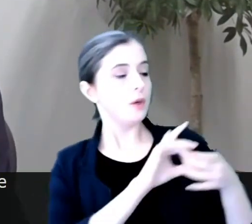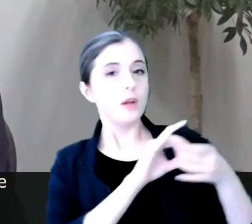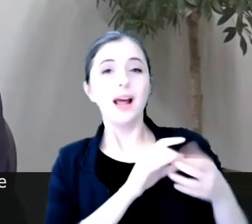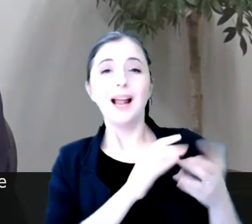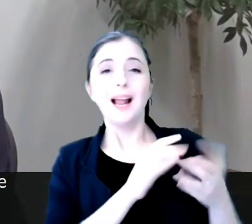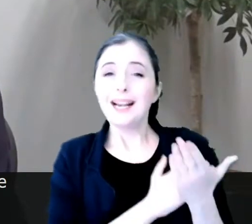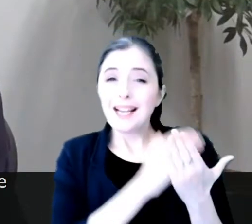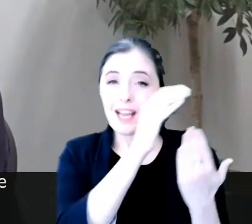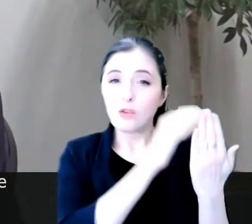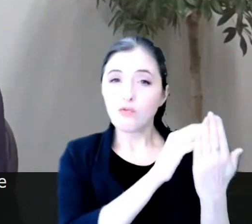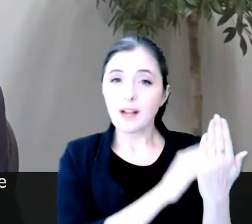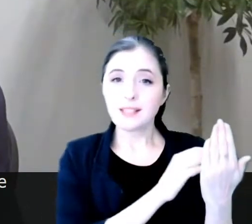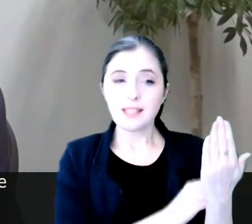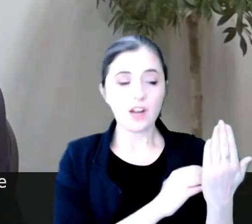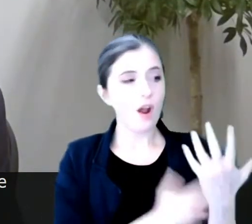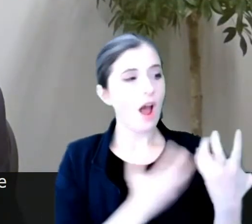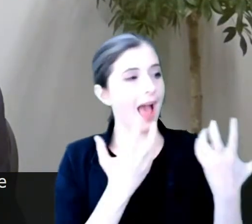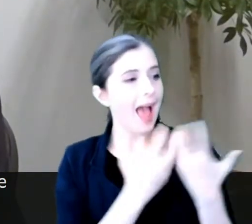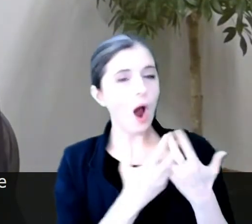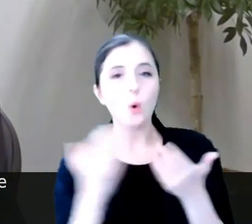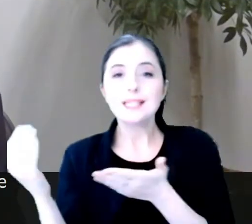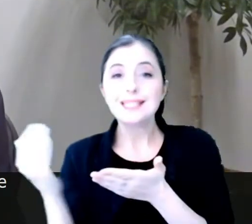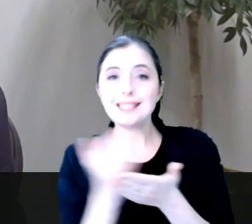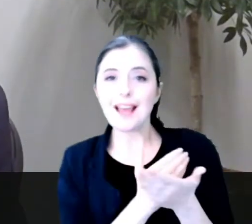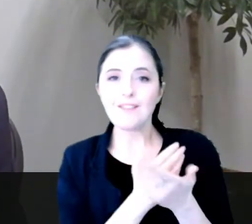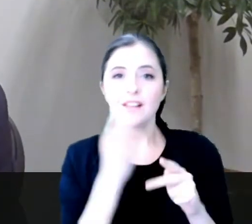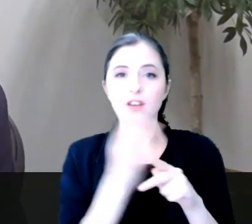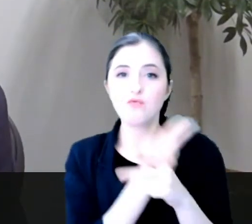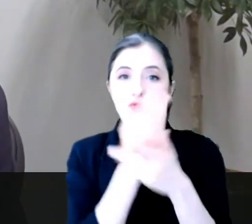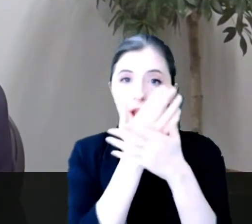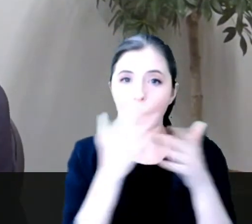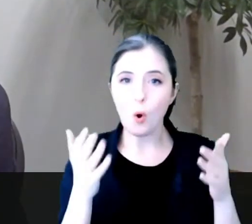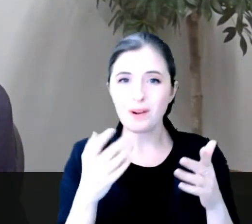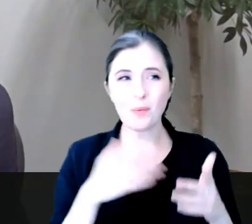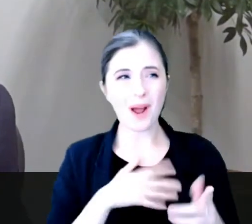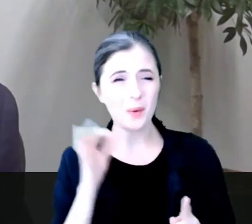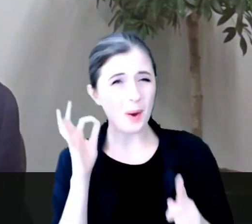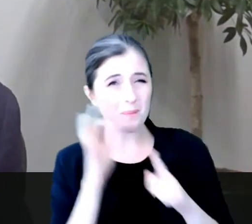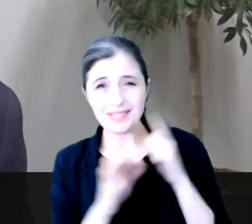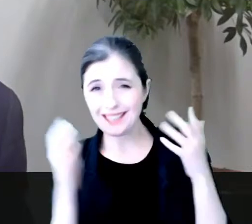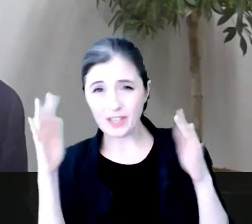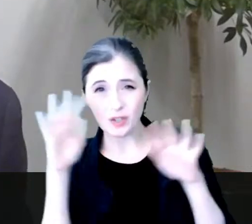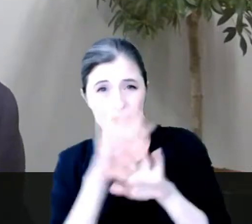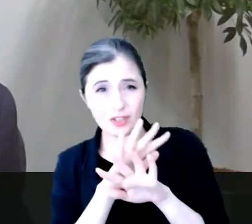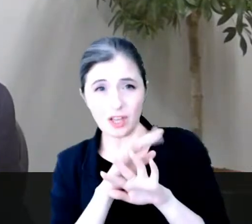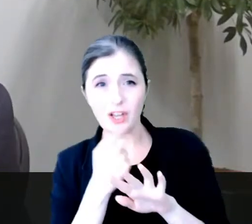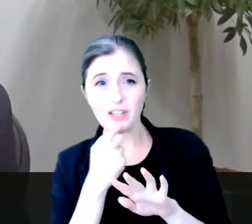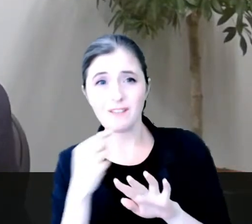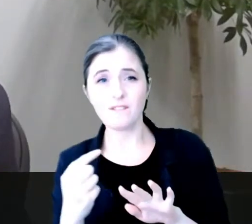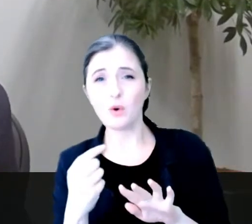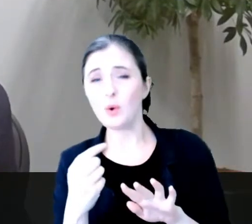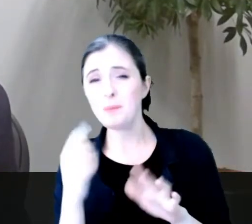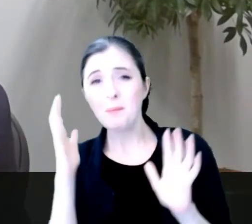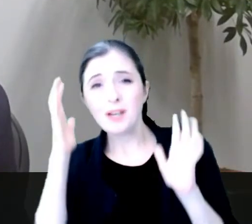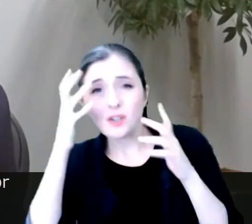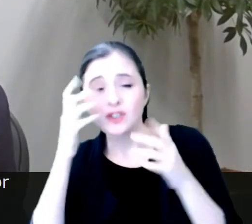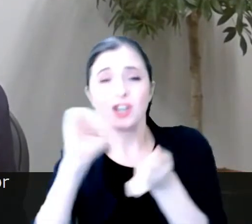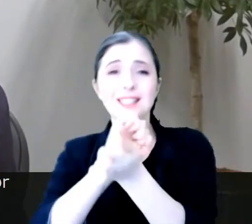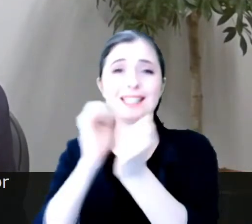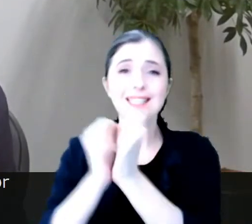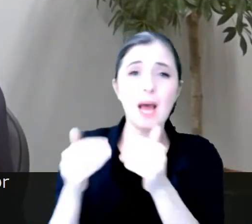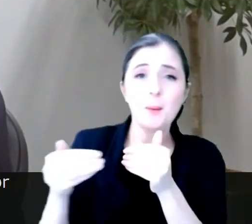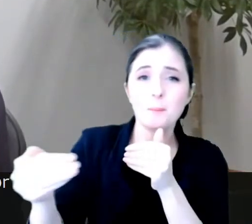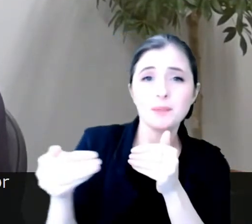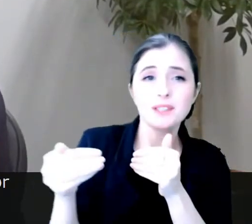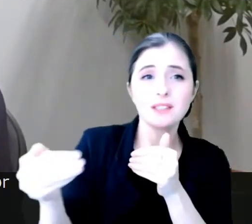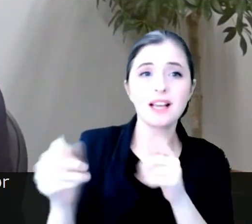schools can safely reopen. And we're particularly concerned about those children for whom it's a really important year with exams. I know there'll be different ways of